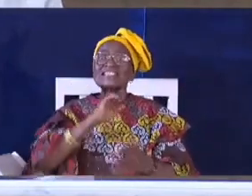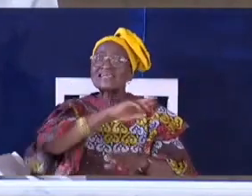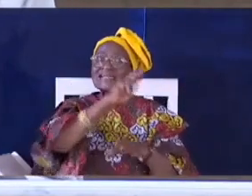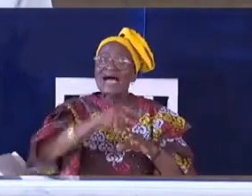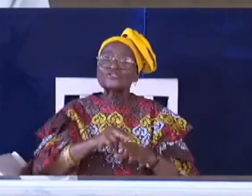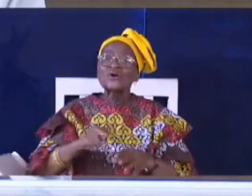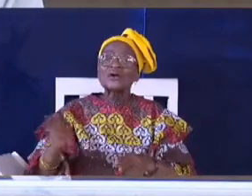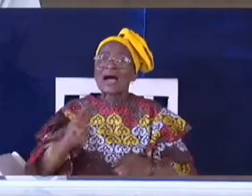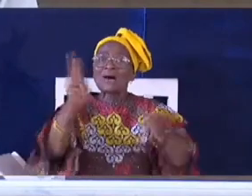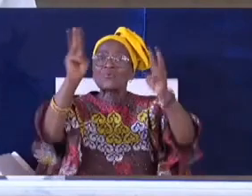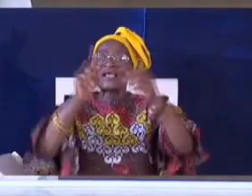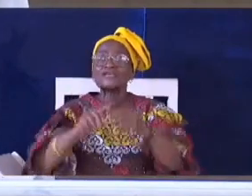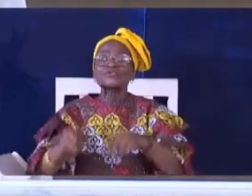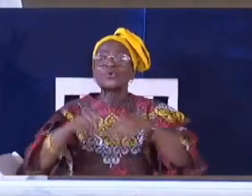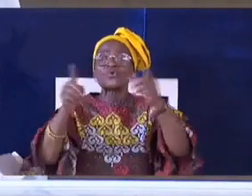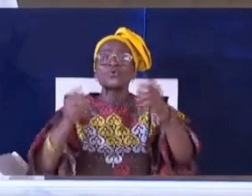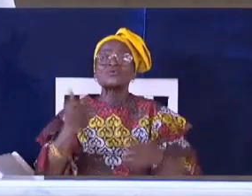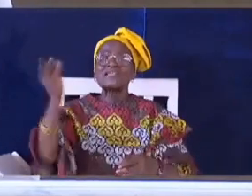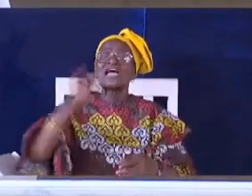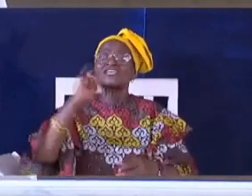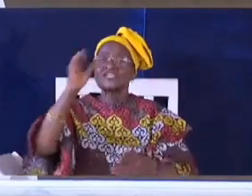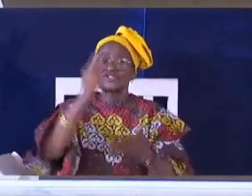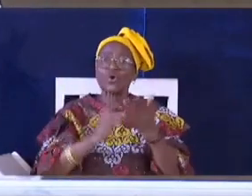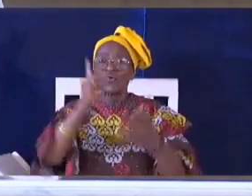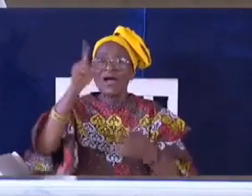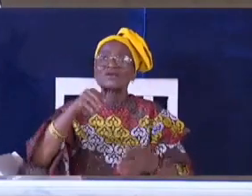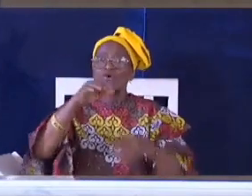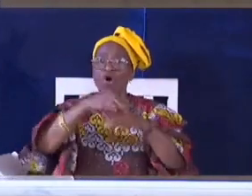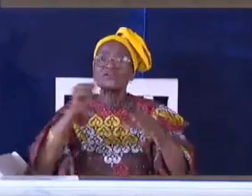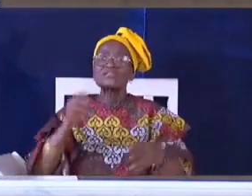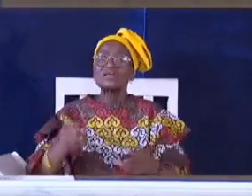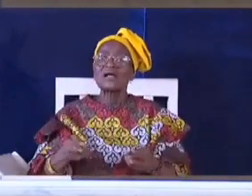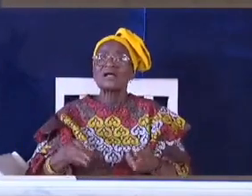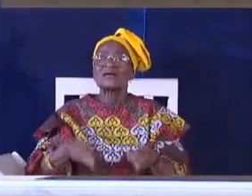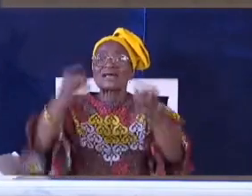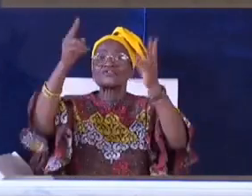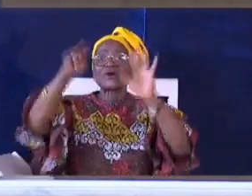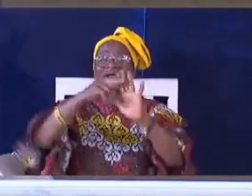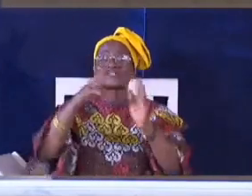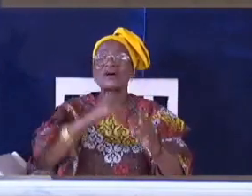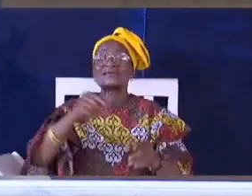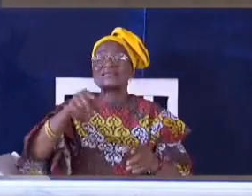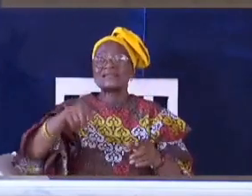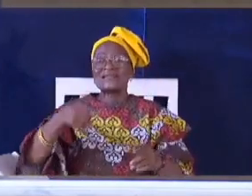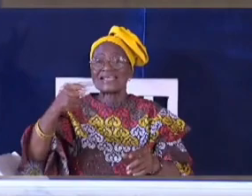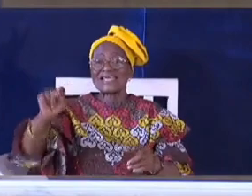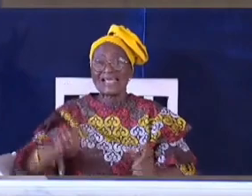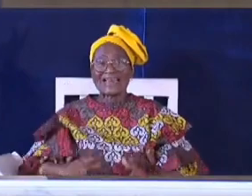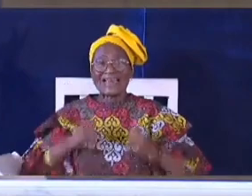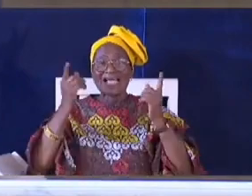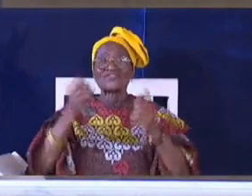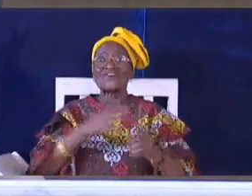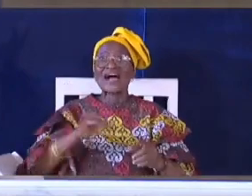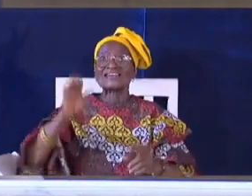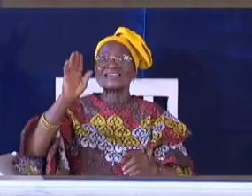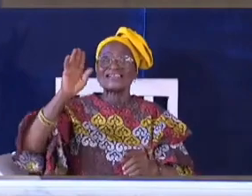But there's someone called the resurrection and the life. And his name is Jesus Christ.